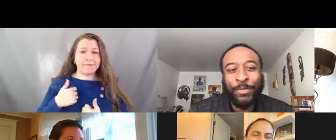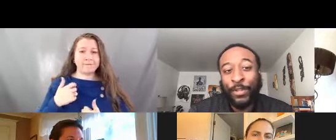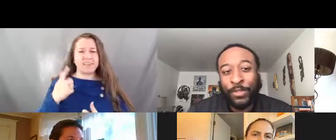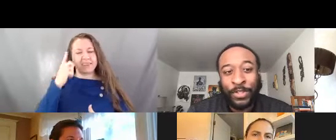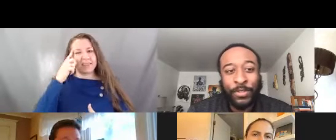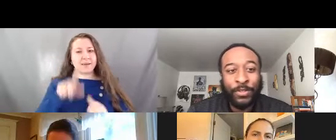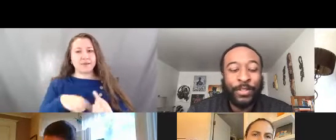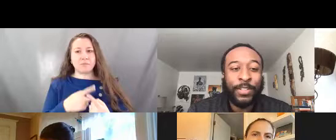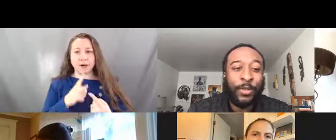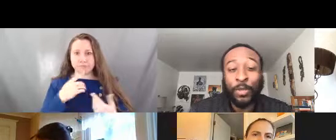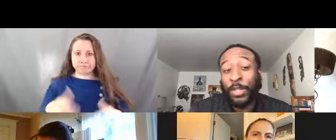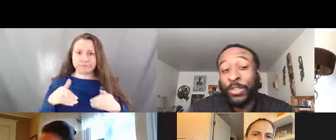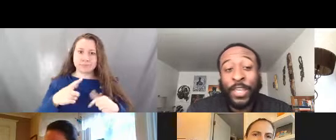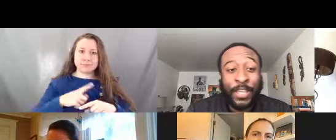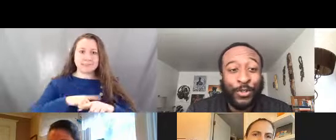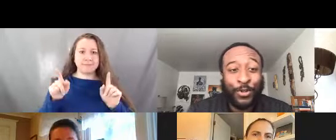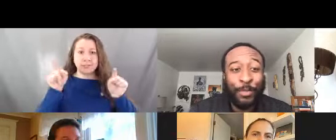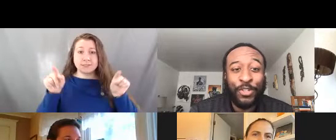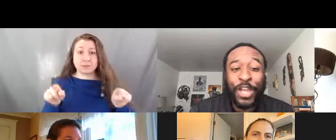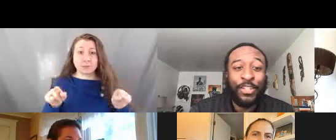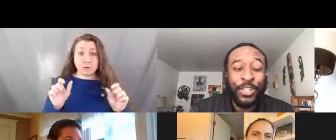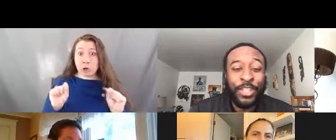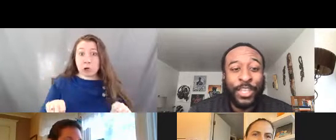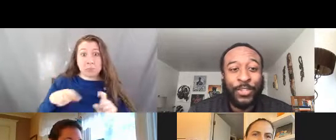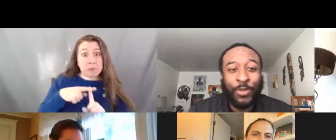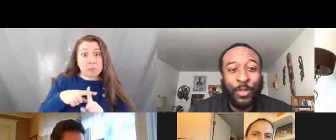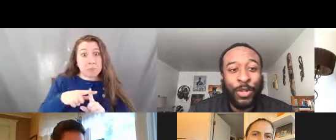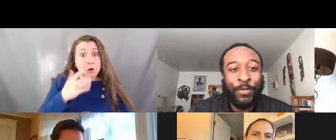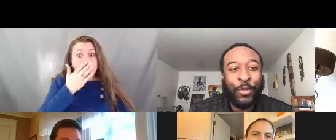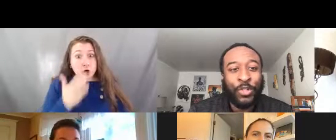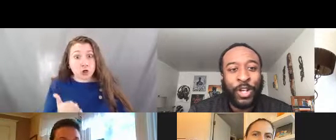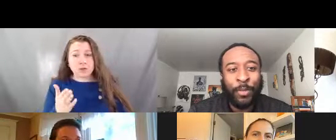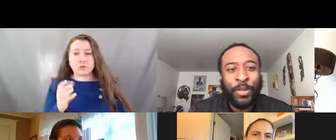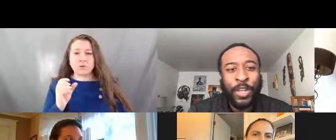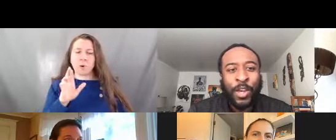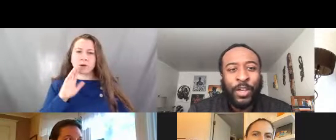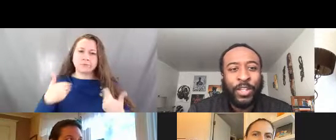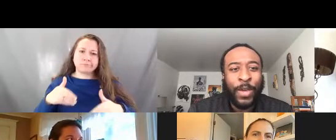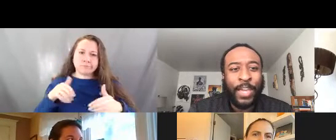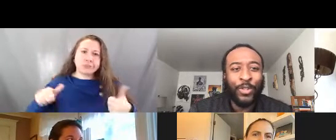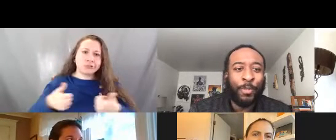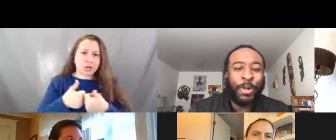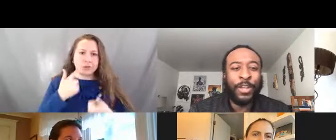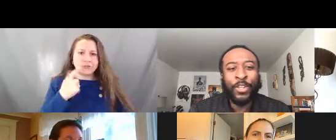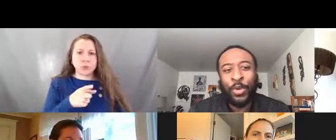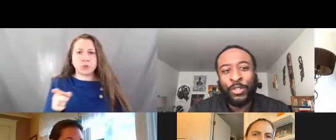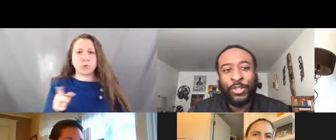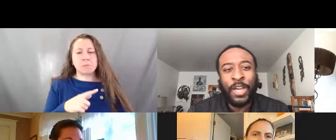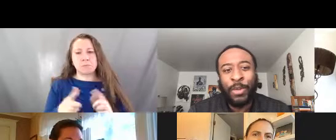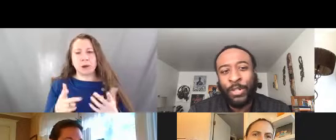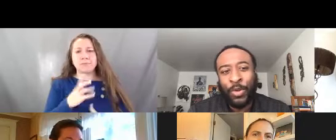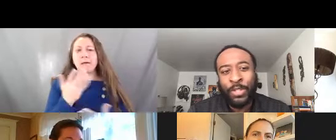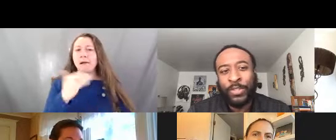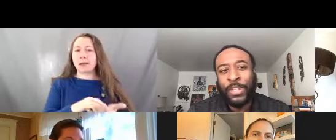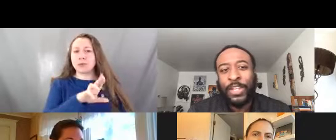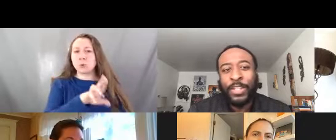of differences? Those could be good things, those could be challenging things, you know, whatever you want to share. But, you know, as you compare the U.S., your